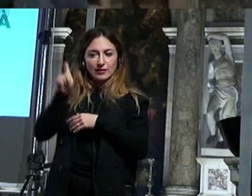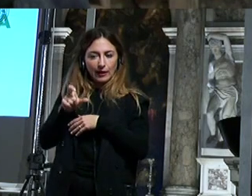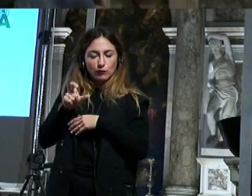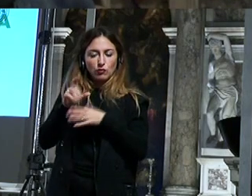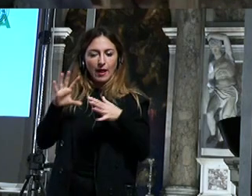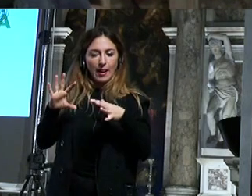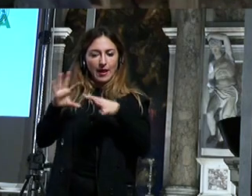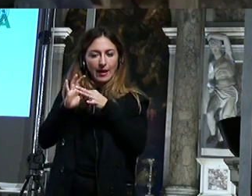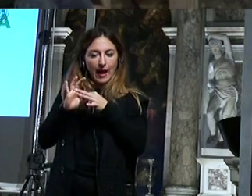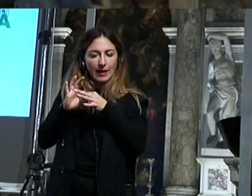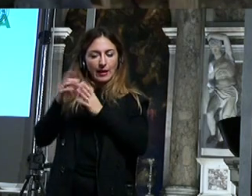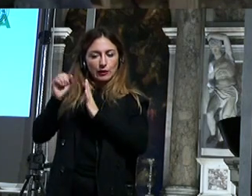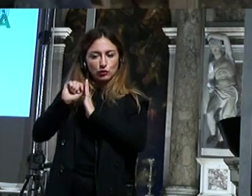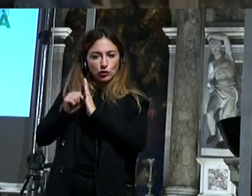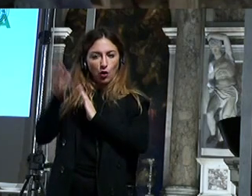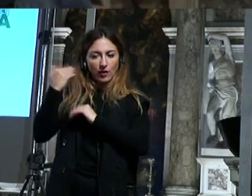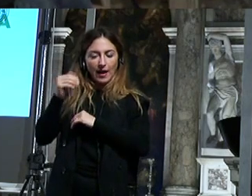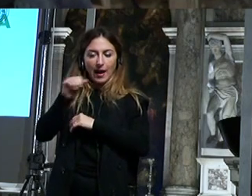Jewish history,